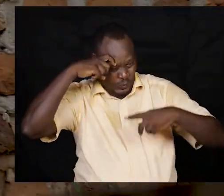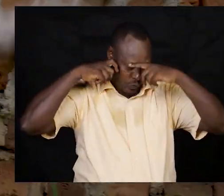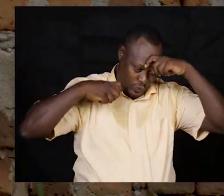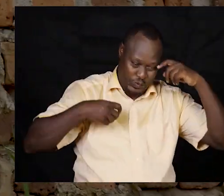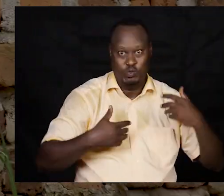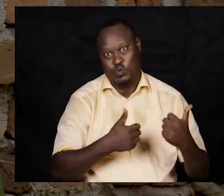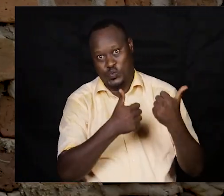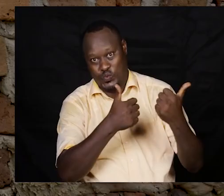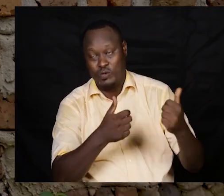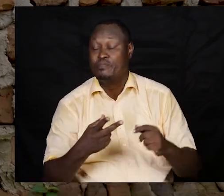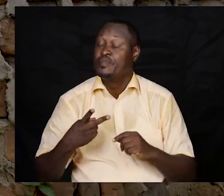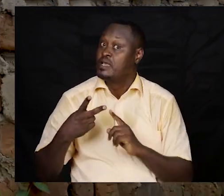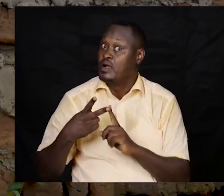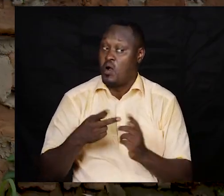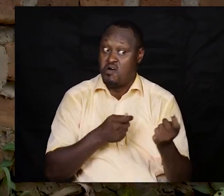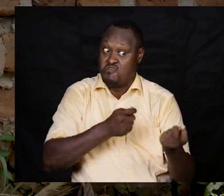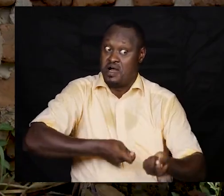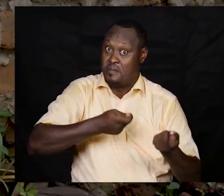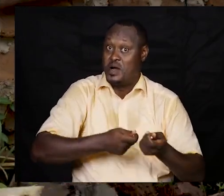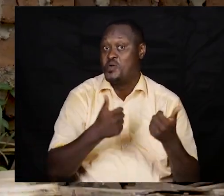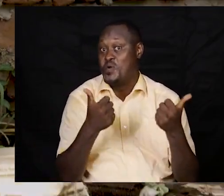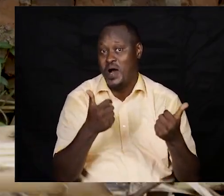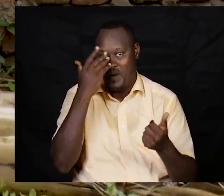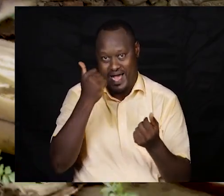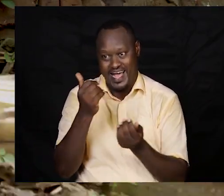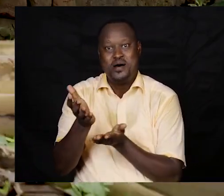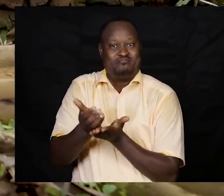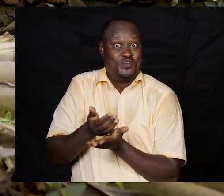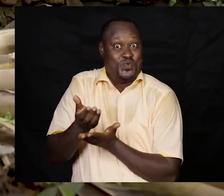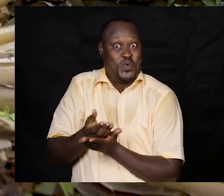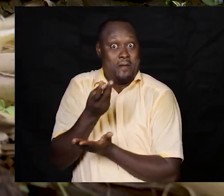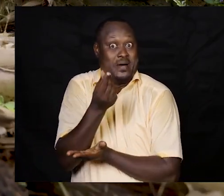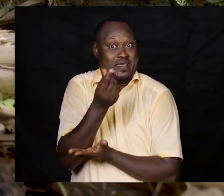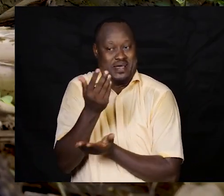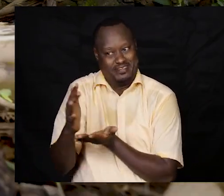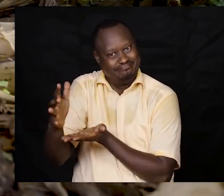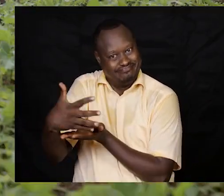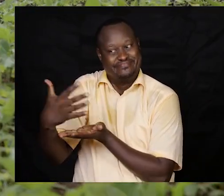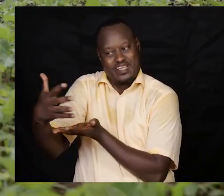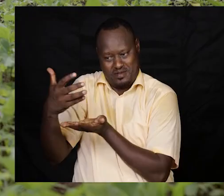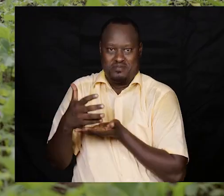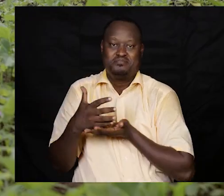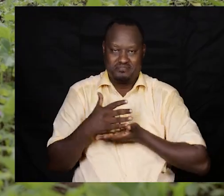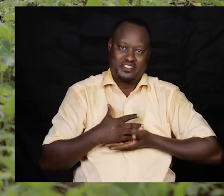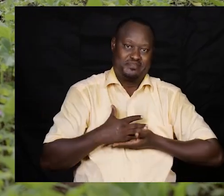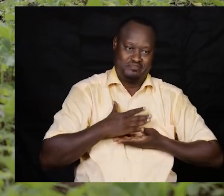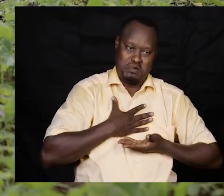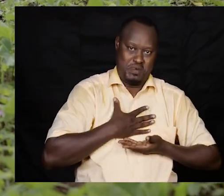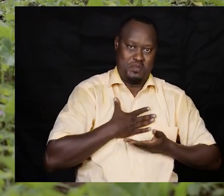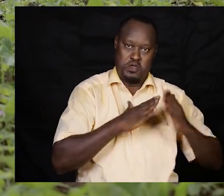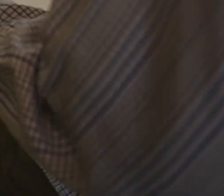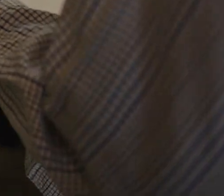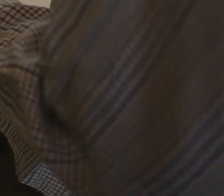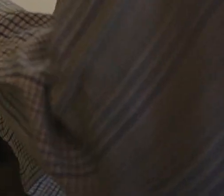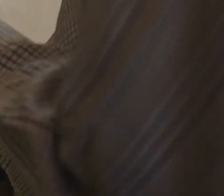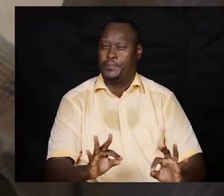Funding has helped me get income, which has enabled me to support myself and my